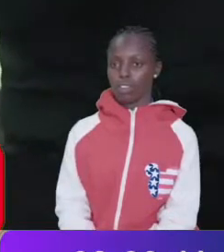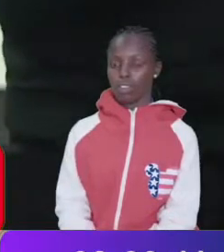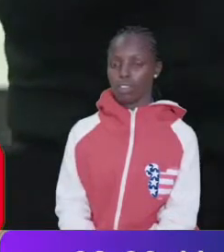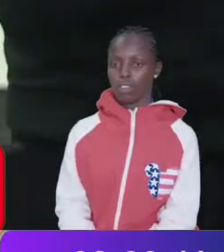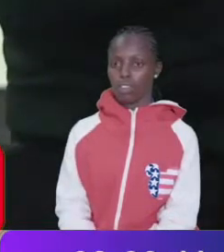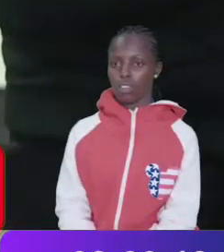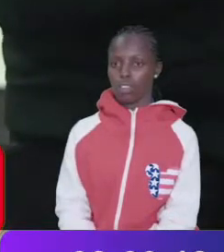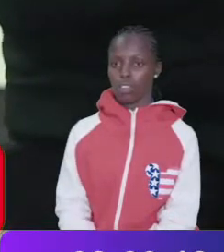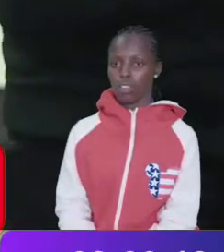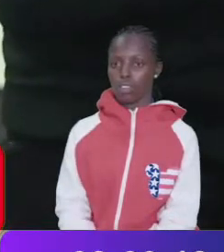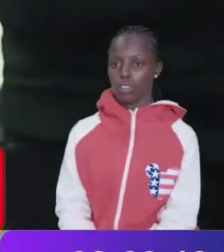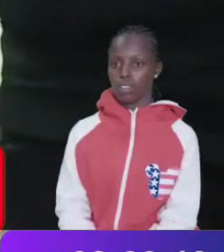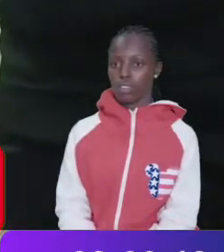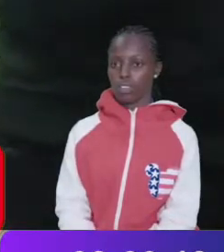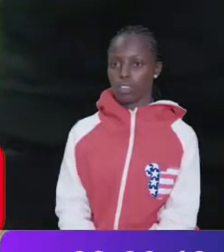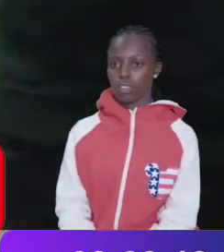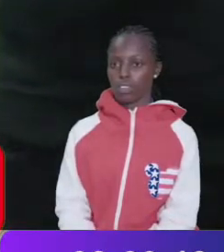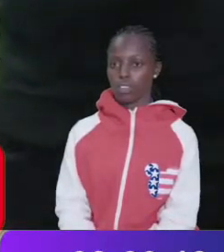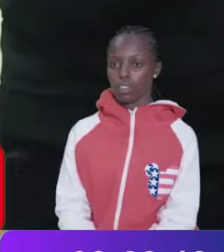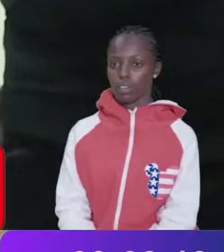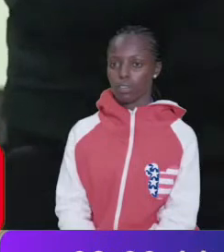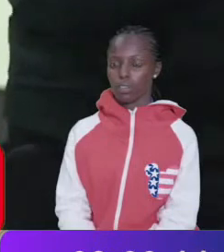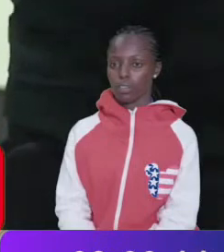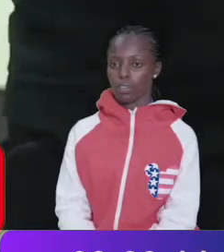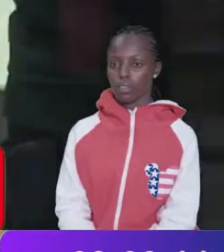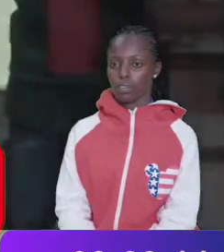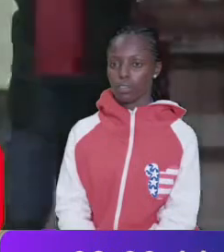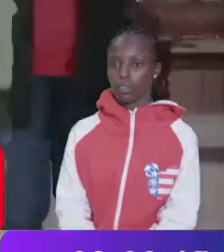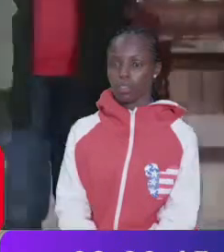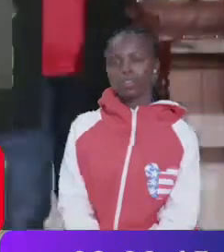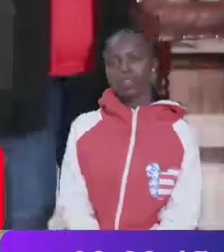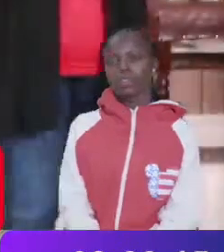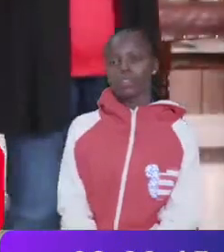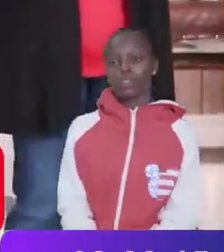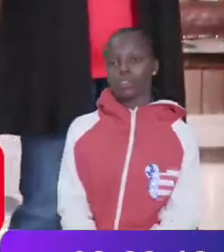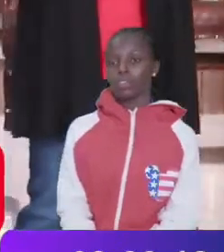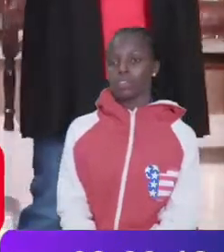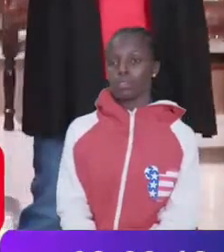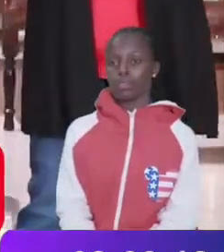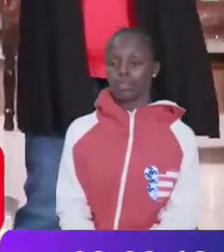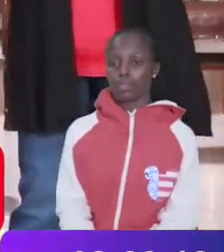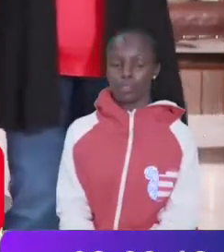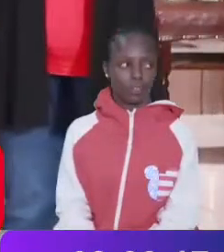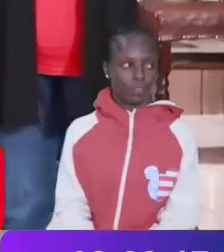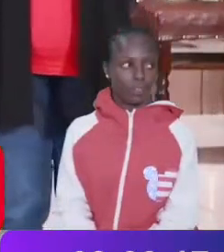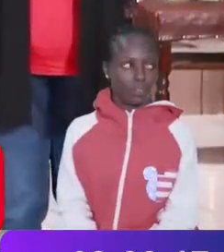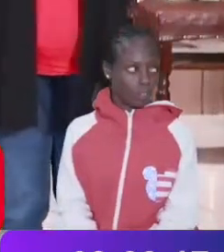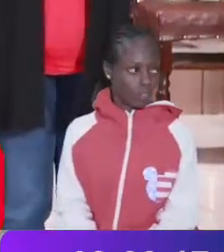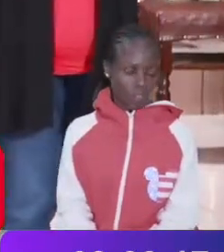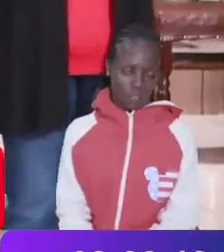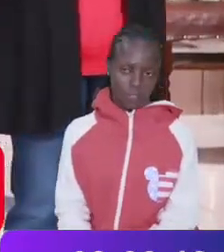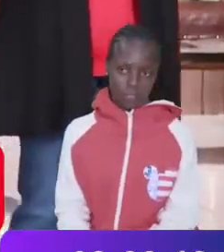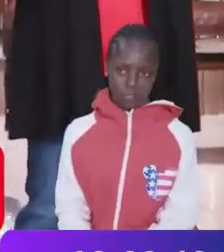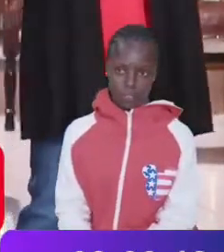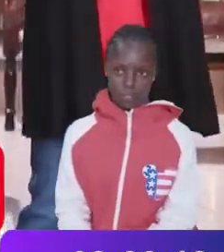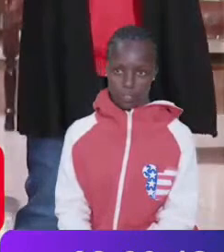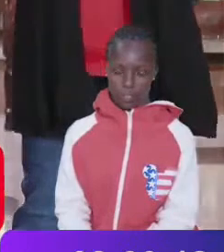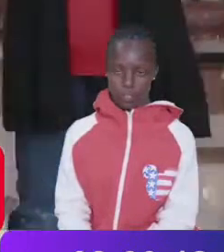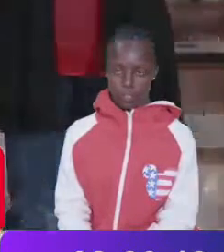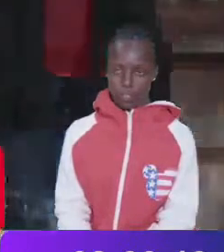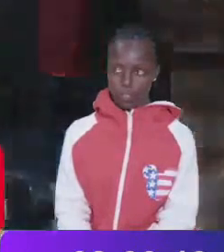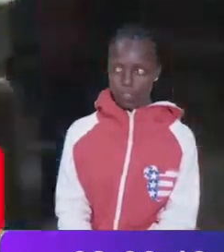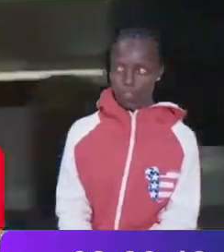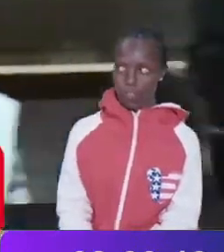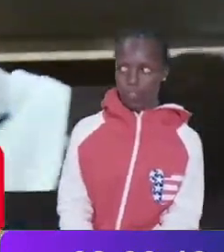repent of our sins, King of glory. Forgive us our sins, Jehovah Lord. God, I'm on my Father. We've gone after. To me, Fanya, Yale,